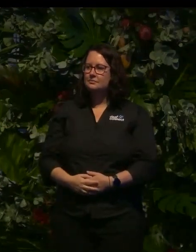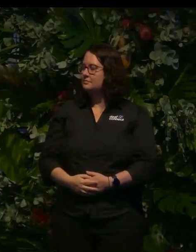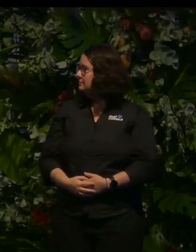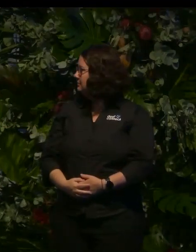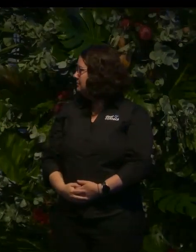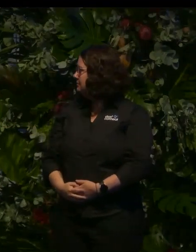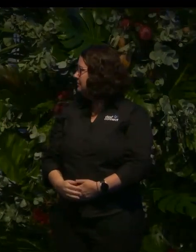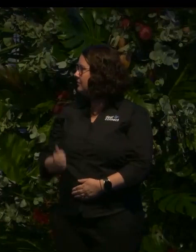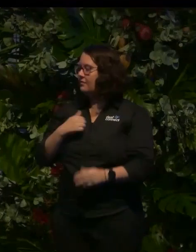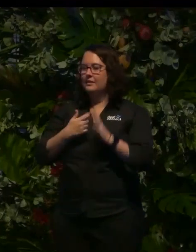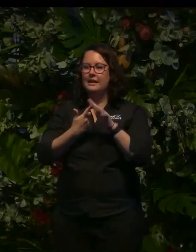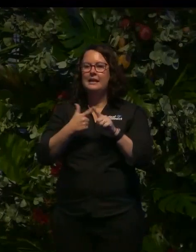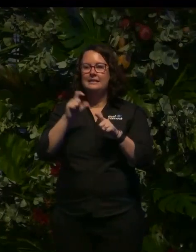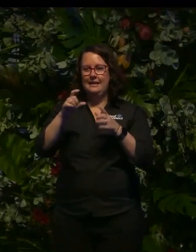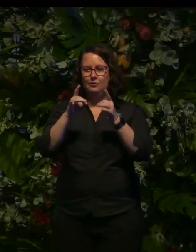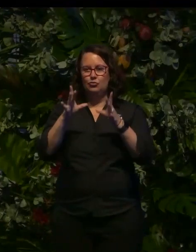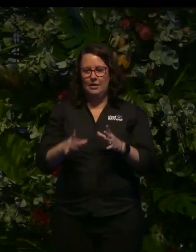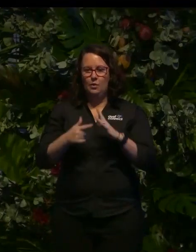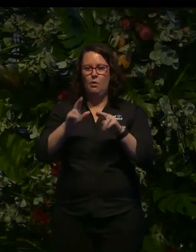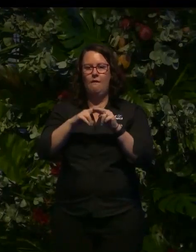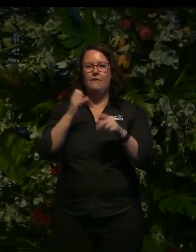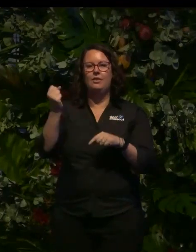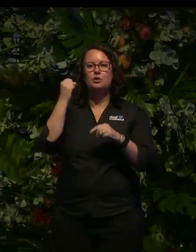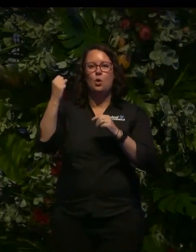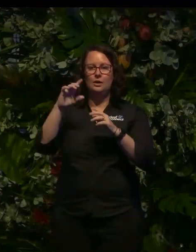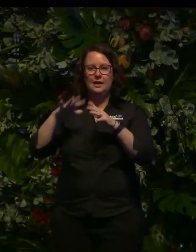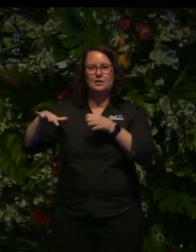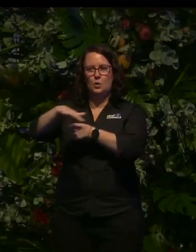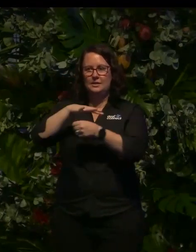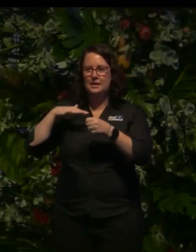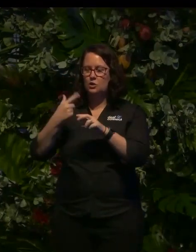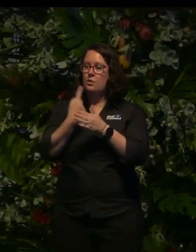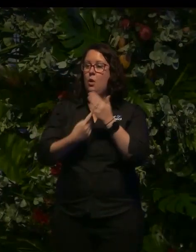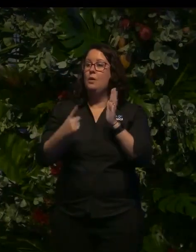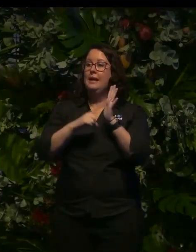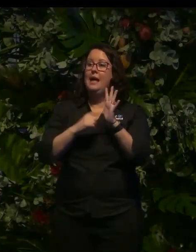I'm the executive director of the Tonga Leitis Association, which is the only LGBT